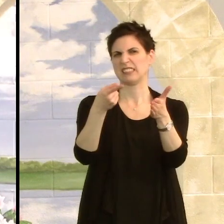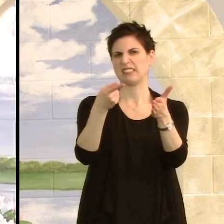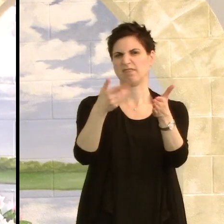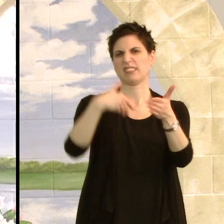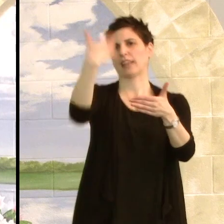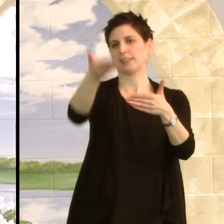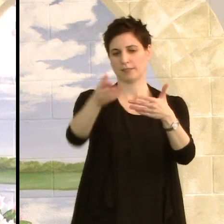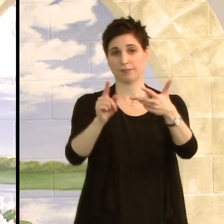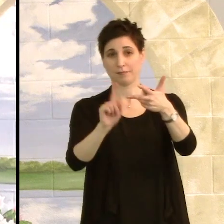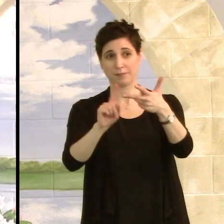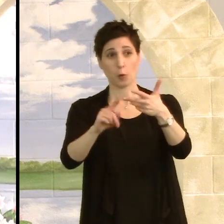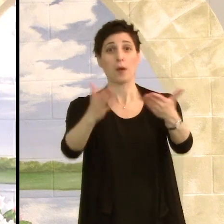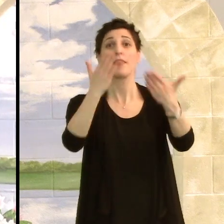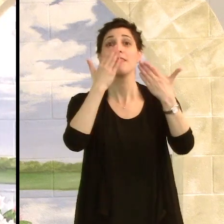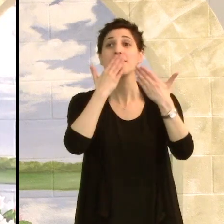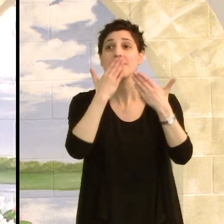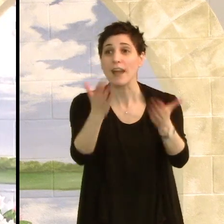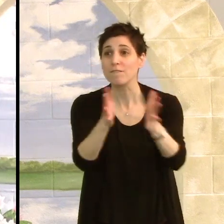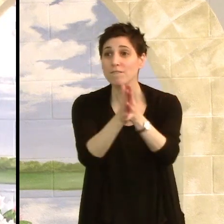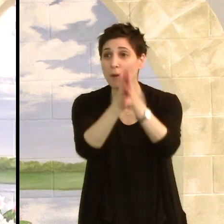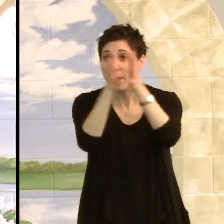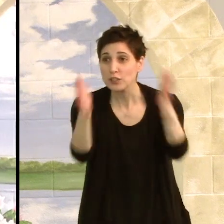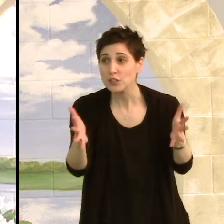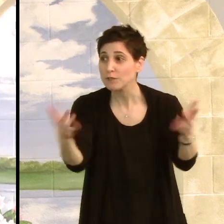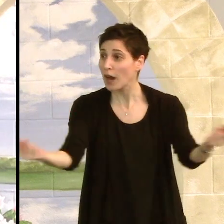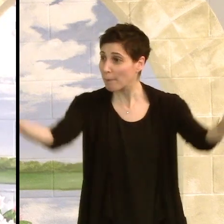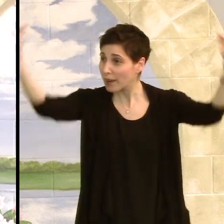Thank you very much for coming. It's nice to see you all